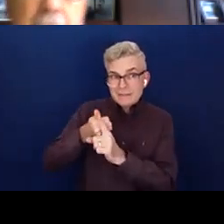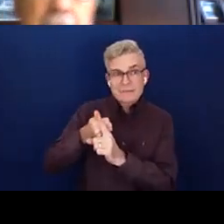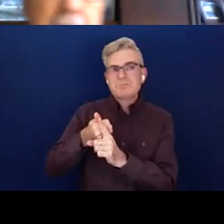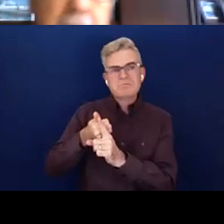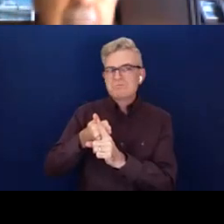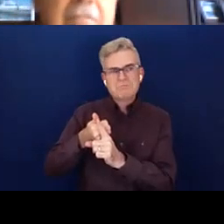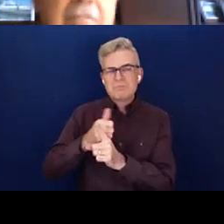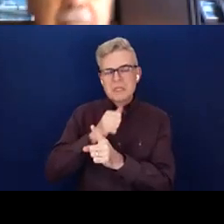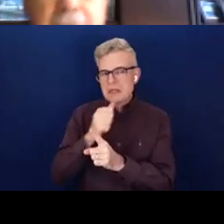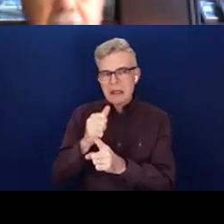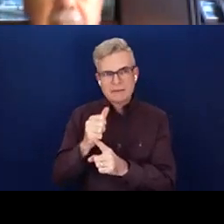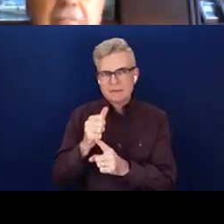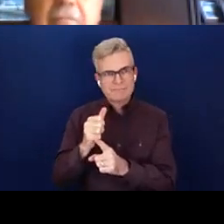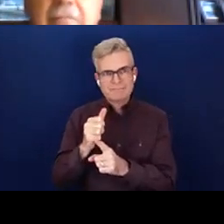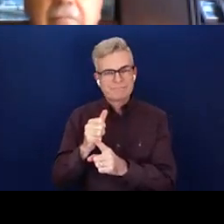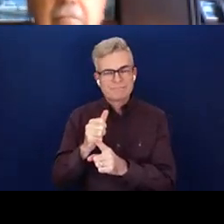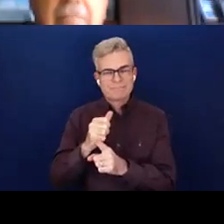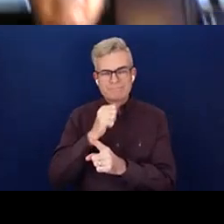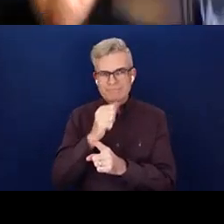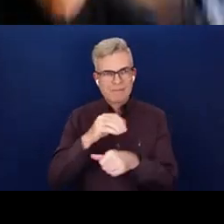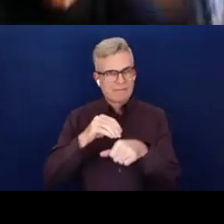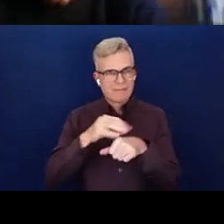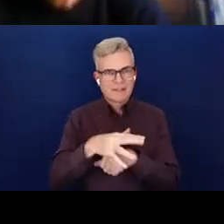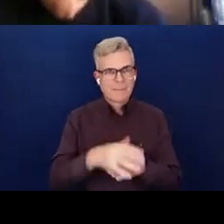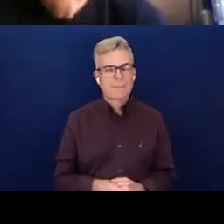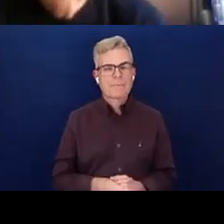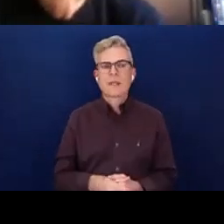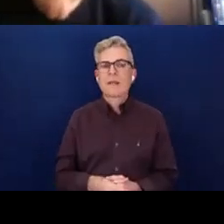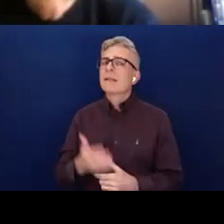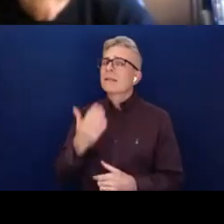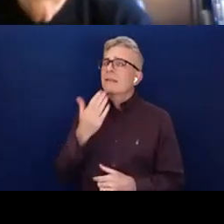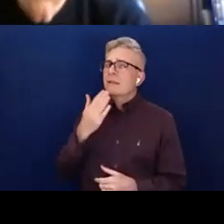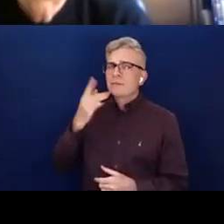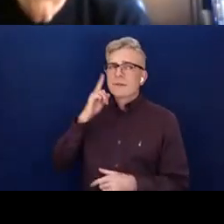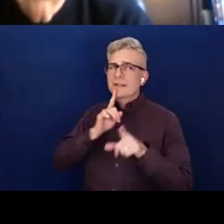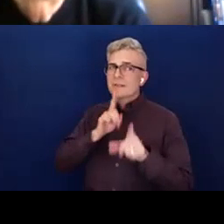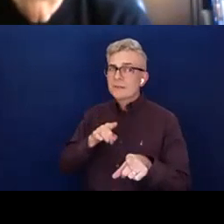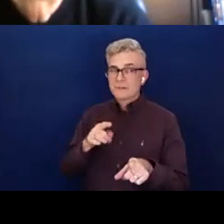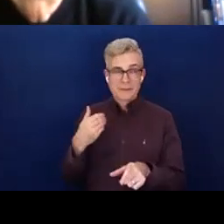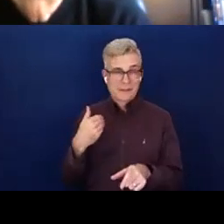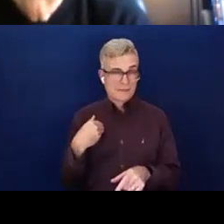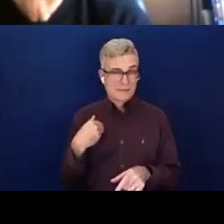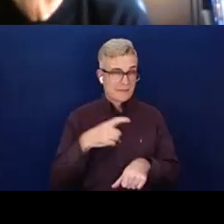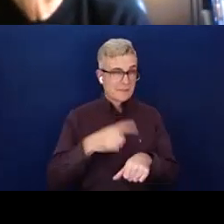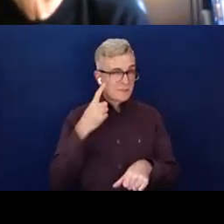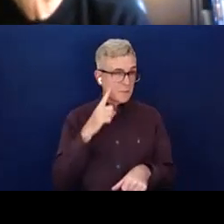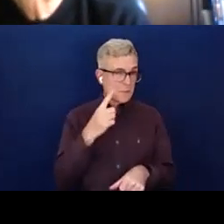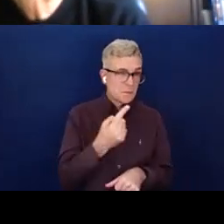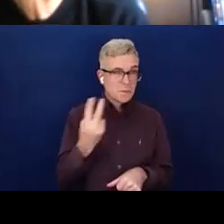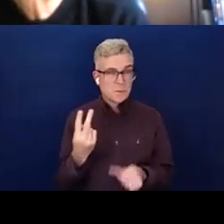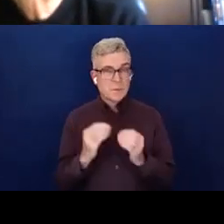All right, thank you for answering that question. We have time for a couple more. Kathy LaSouza